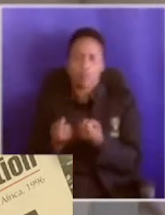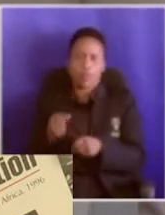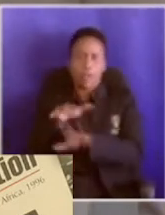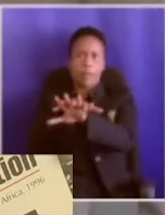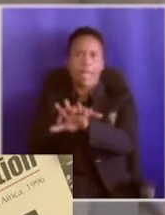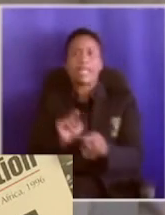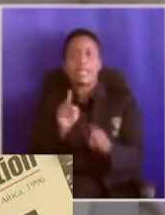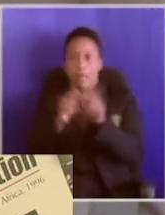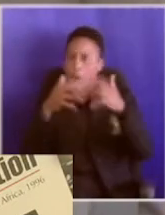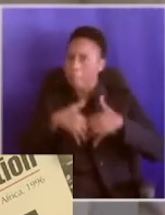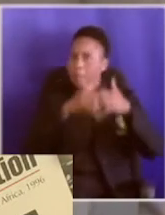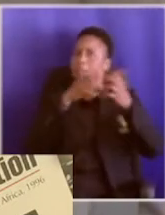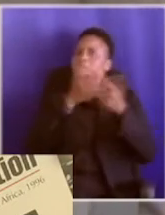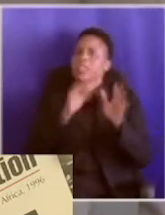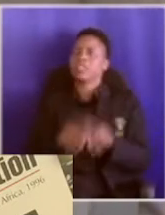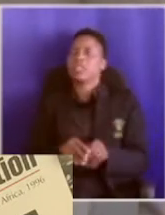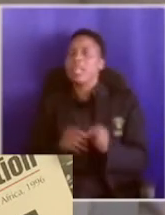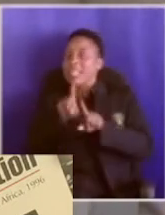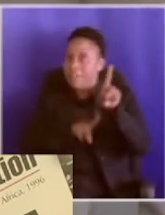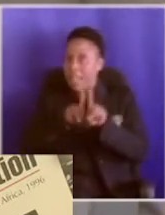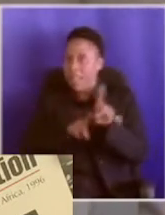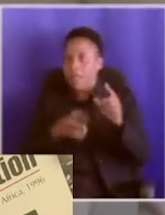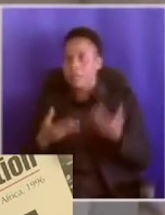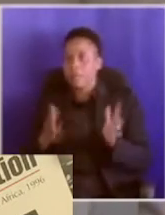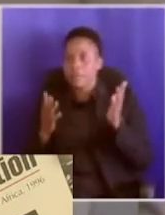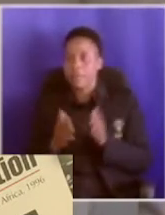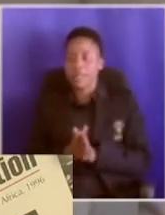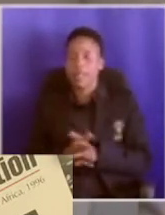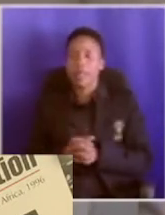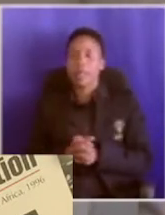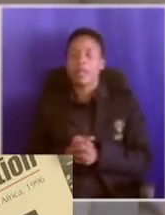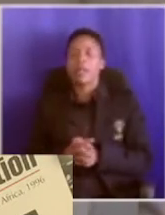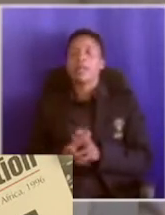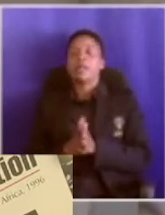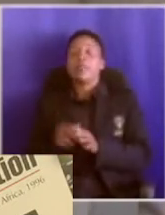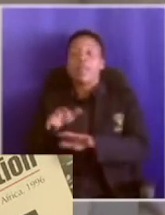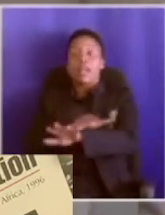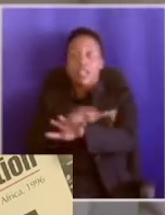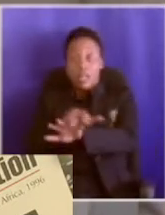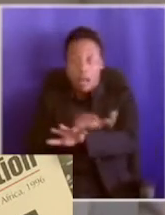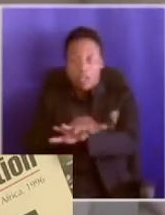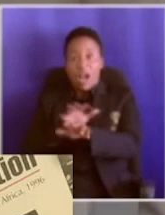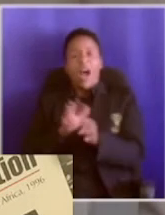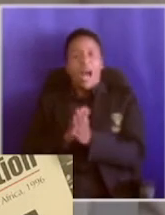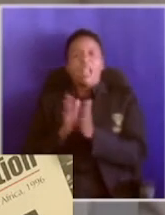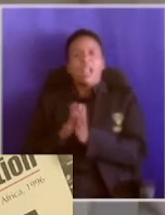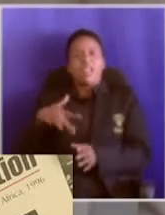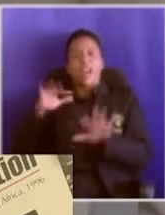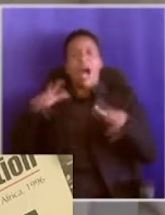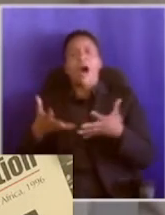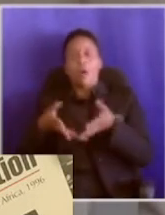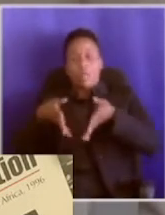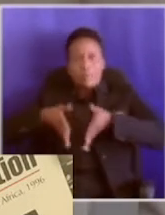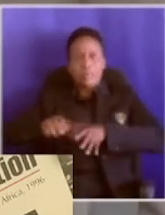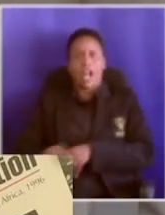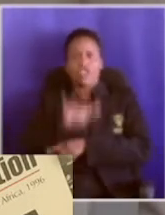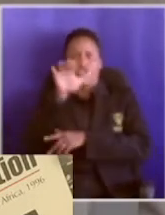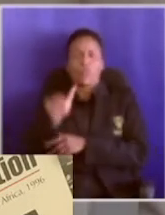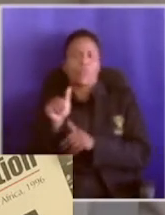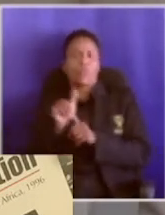set up for failure. How does our agricultural sector survive in a country that is not agriculture